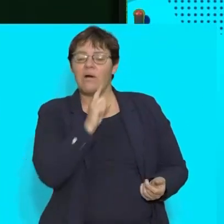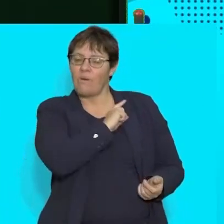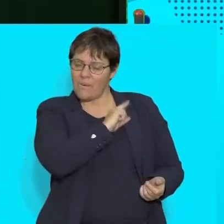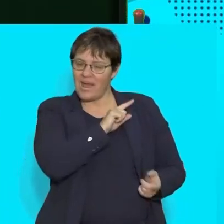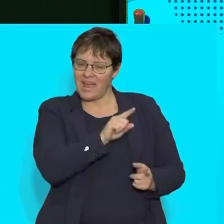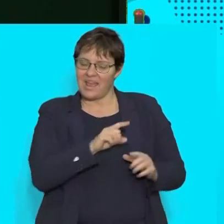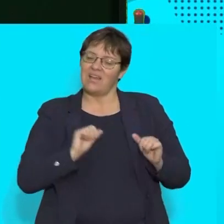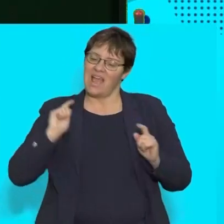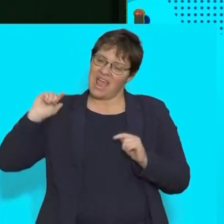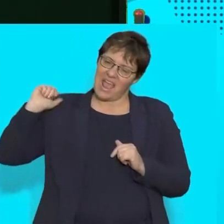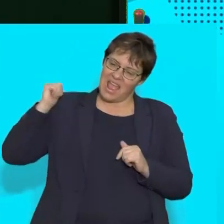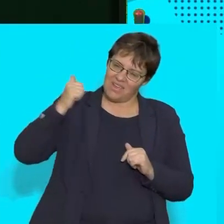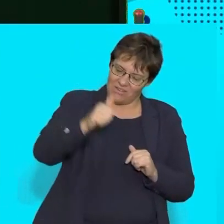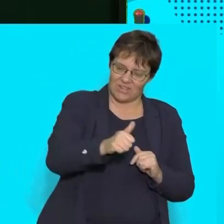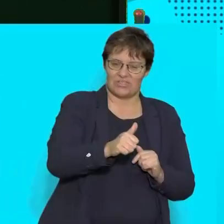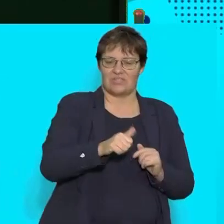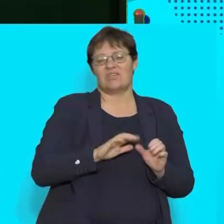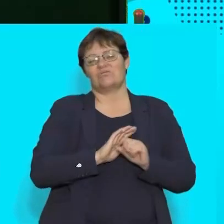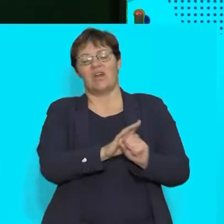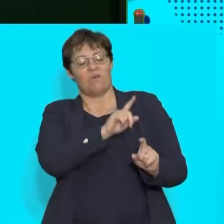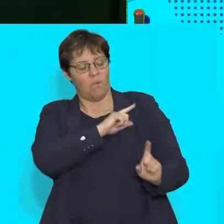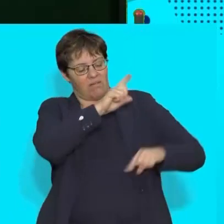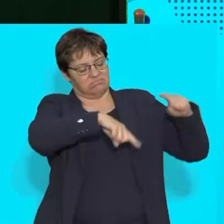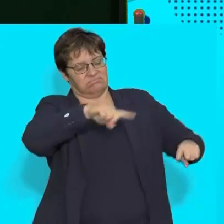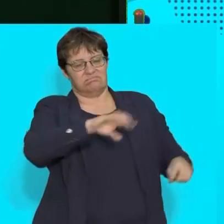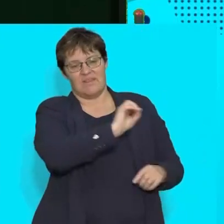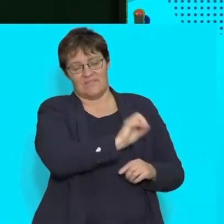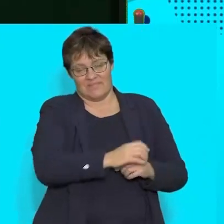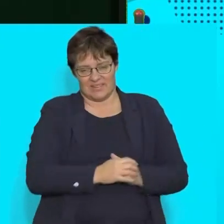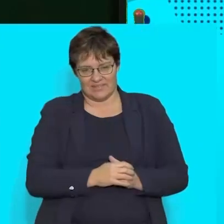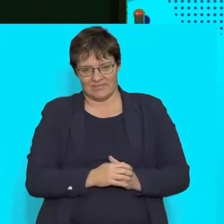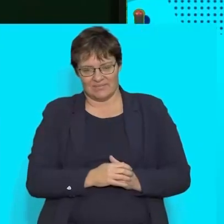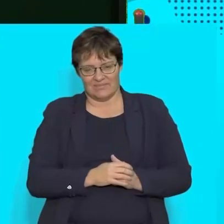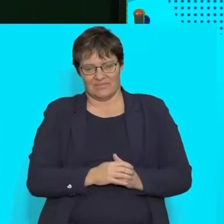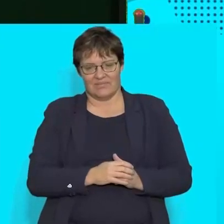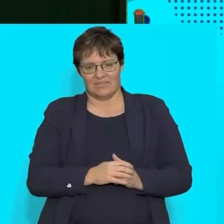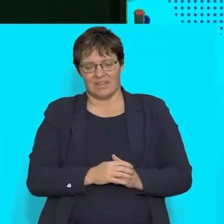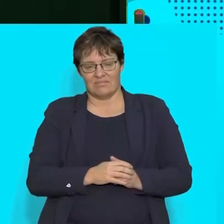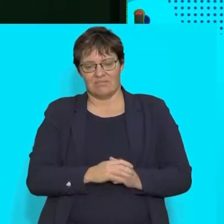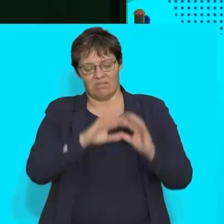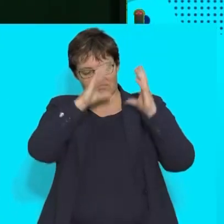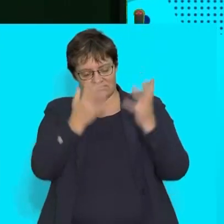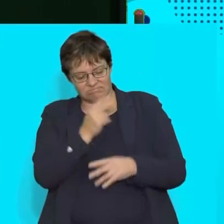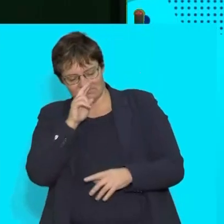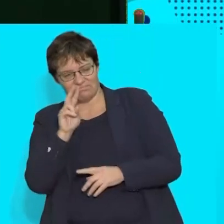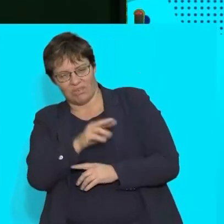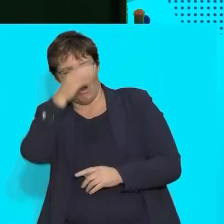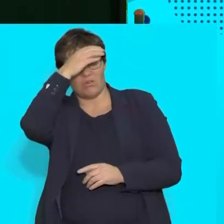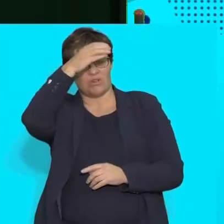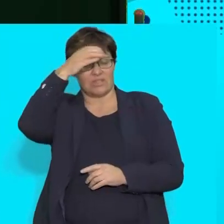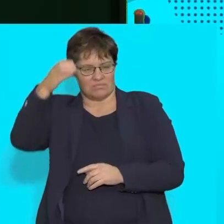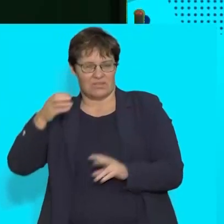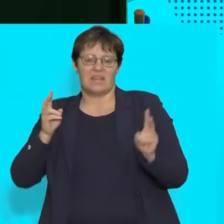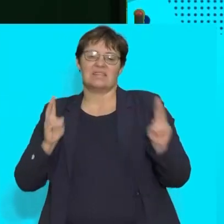is what drives evolution, the variation that exists in a species. Guys, that was an overview of the initial